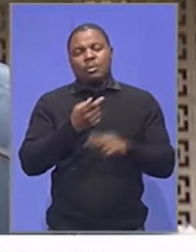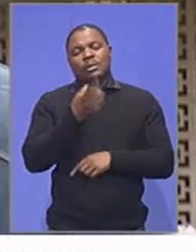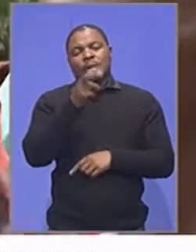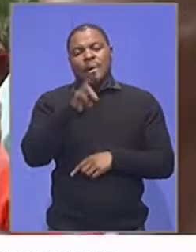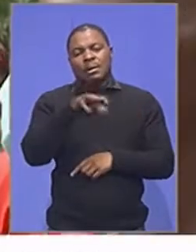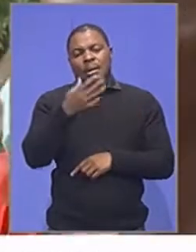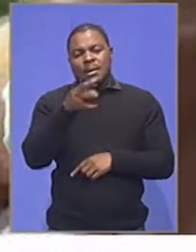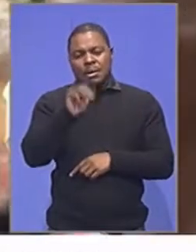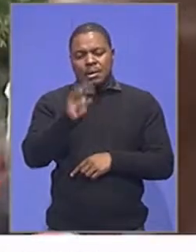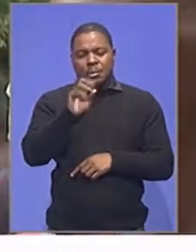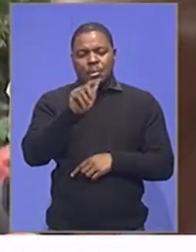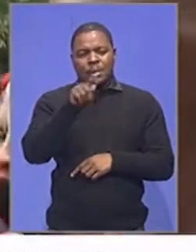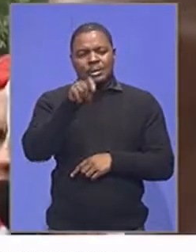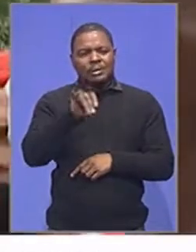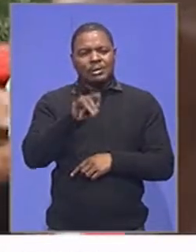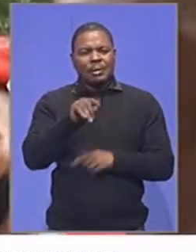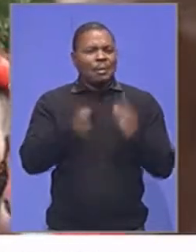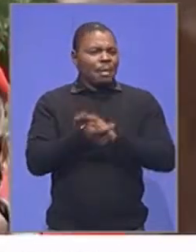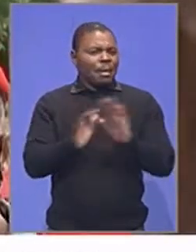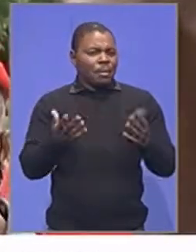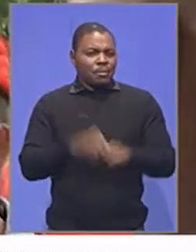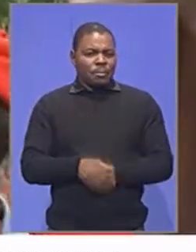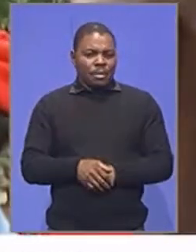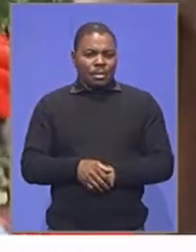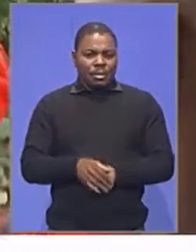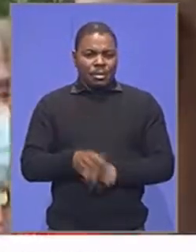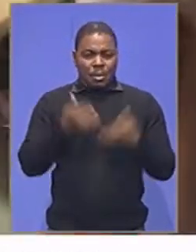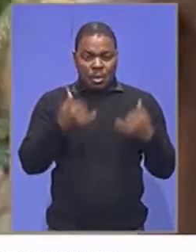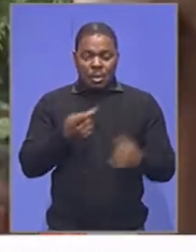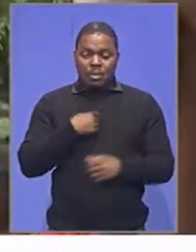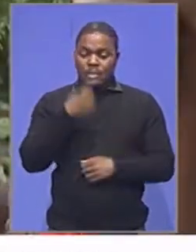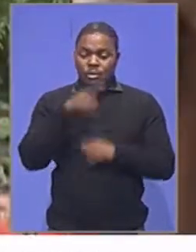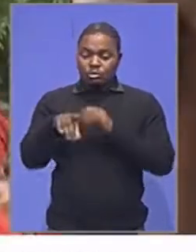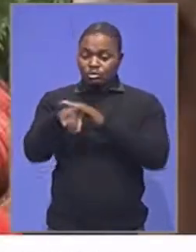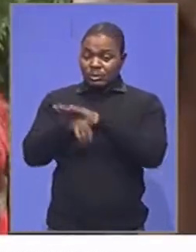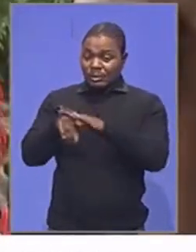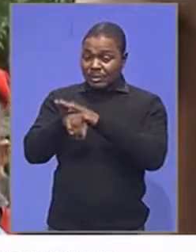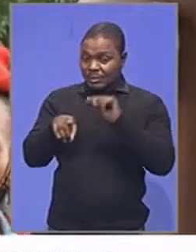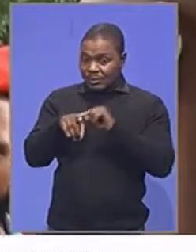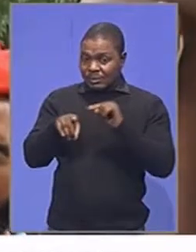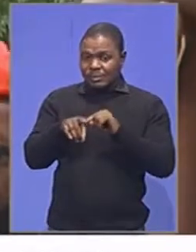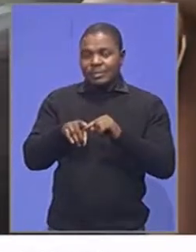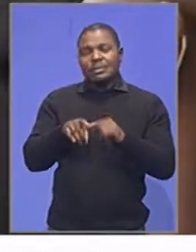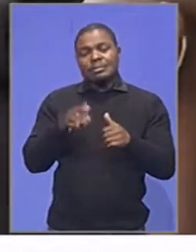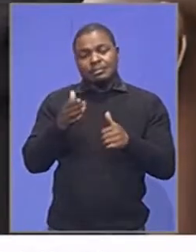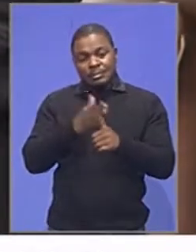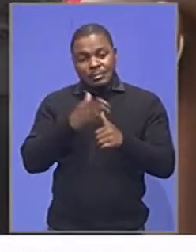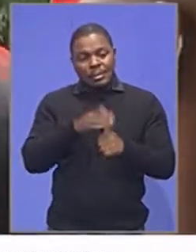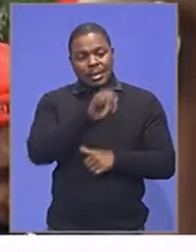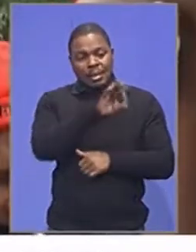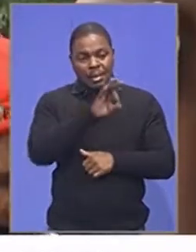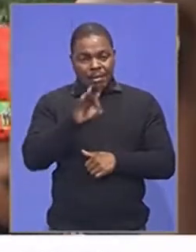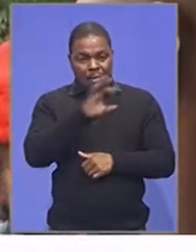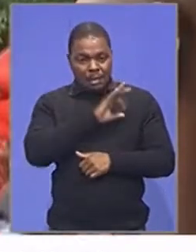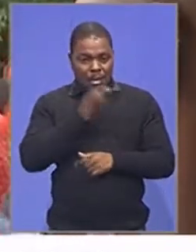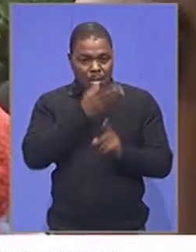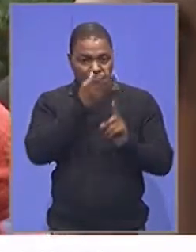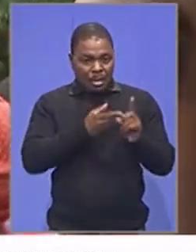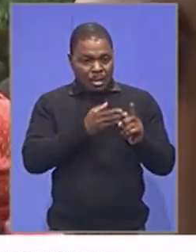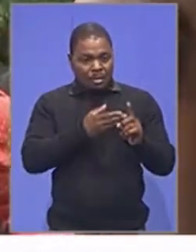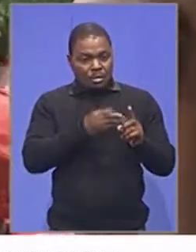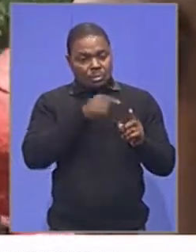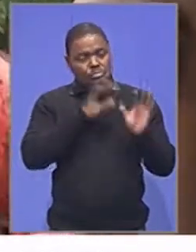Mompati. Ara ga re buela re ditirelo di ka re bolela ka district or district ya go nga go tsene meyara wa EFF ana ko mo district